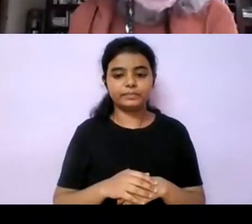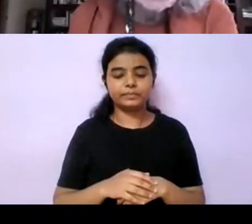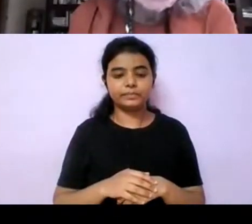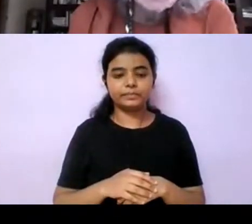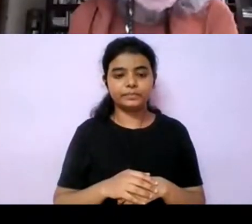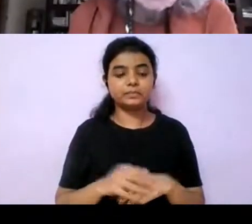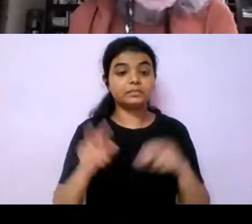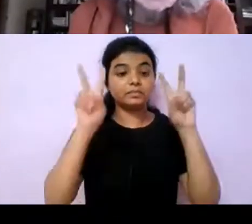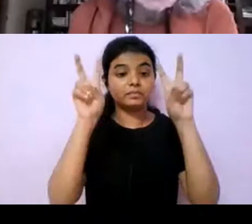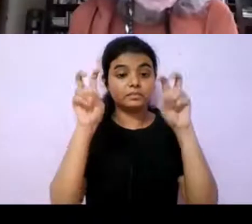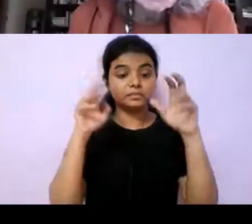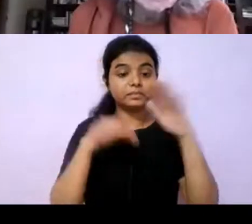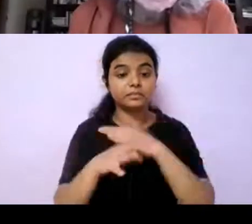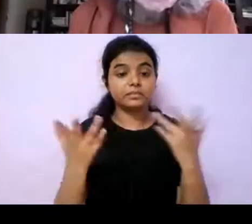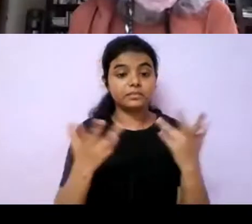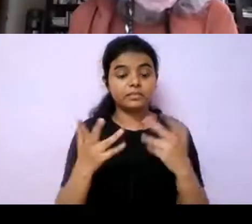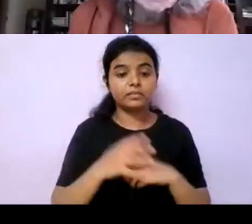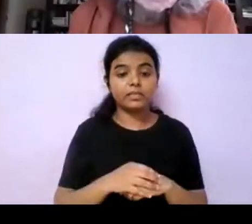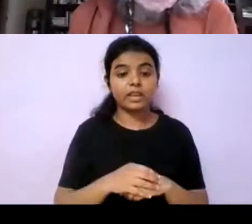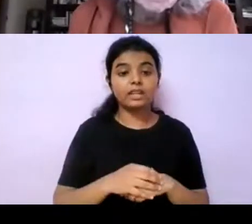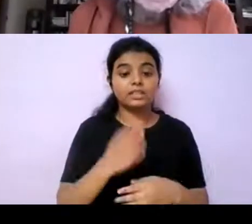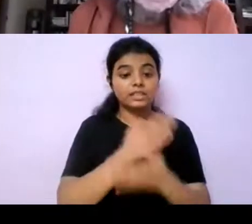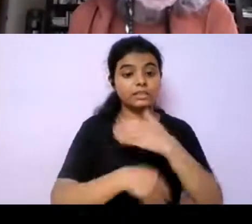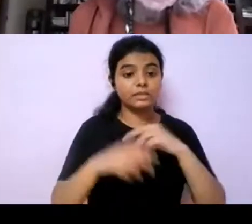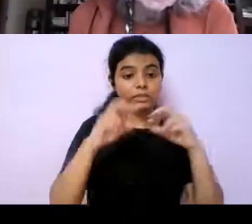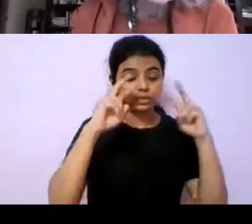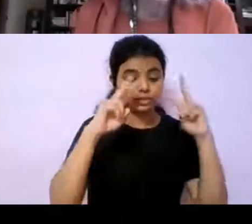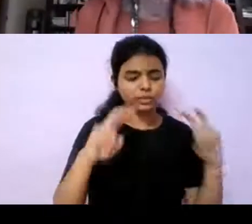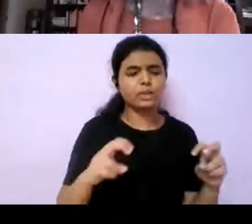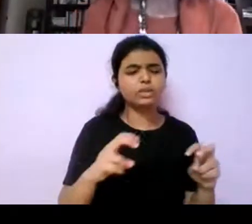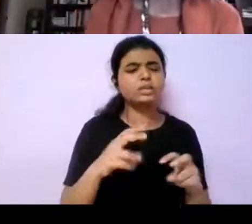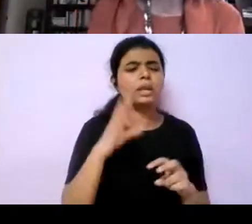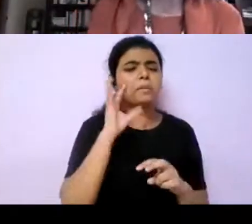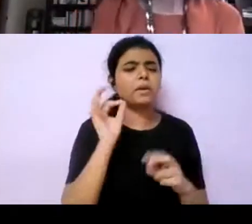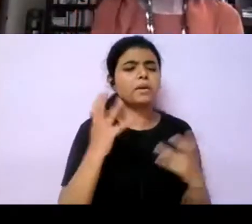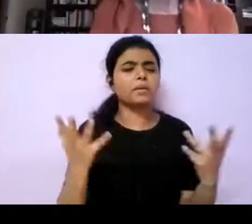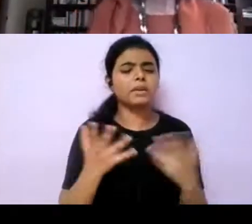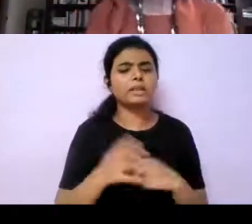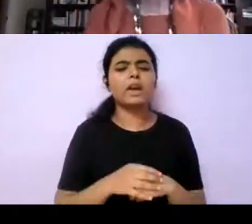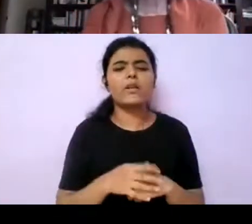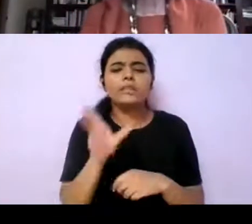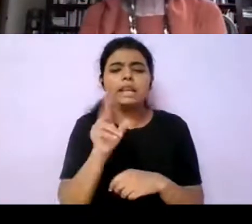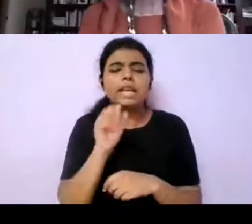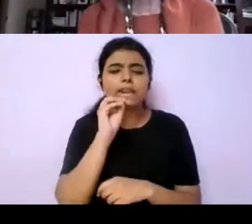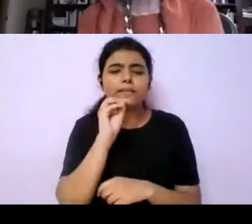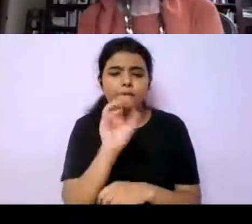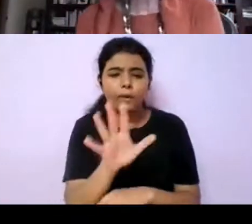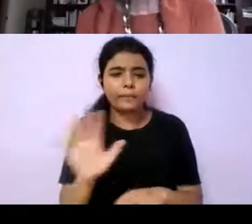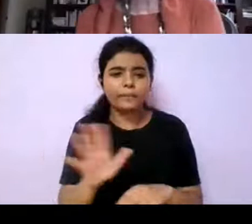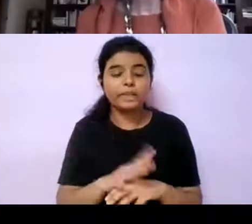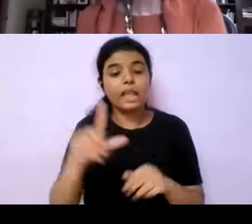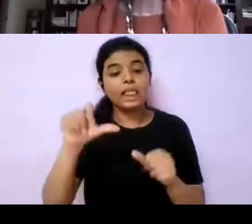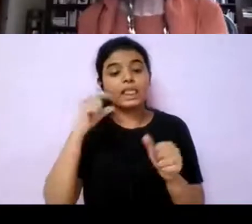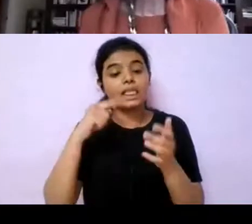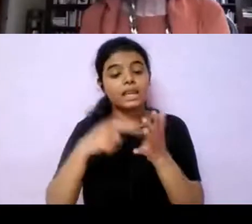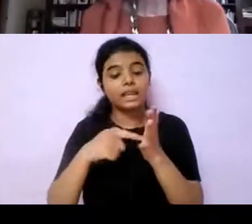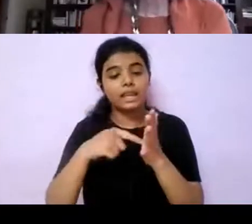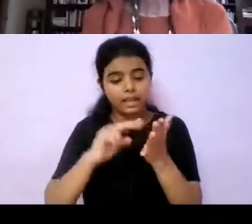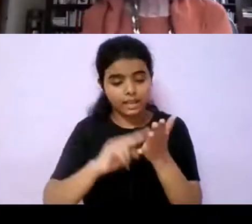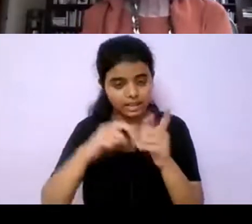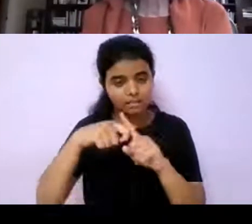Disability Research Matter? And just a gentle reminder that the link would remain the